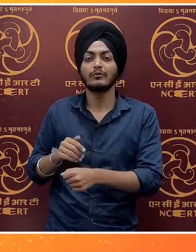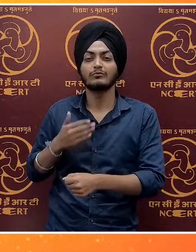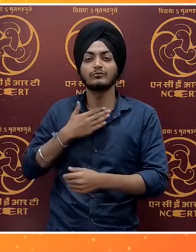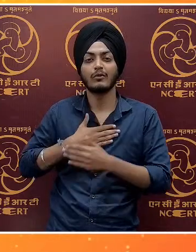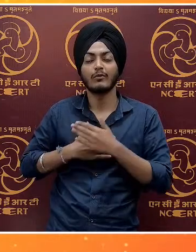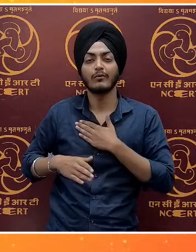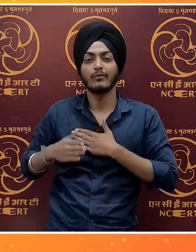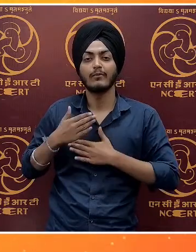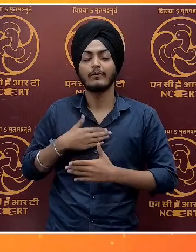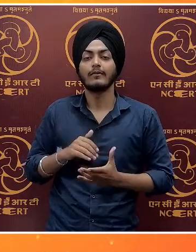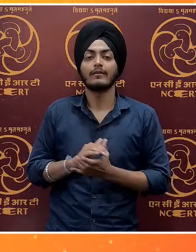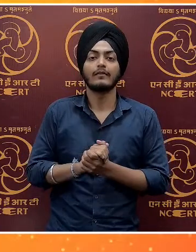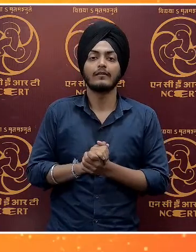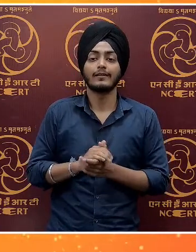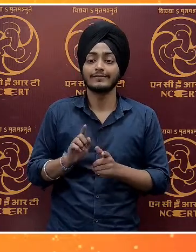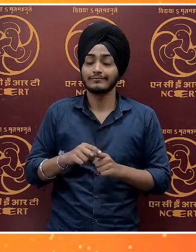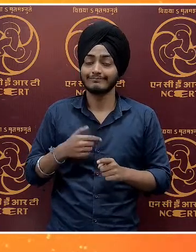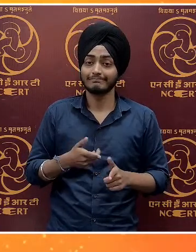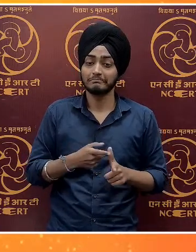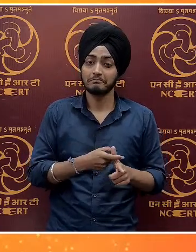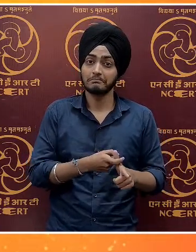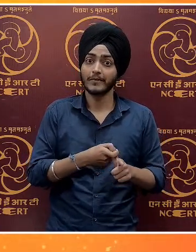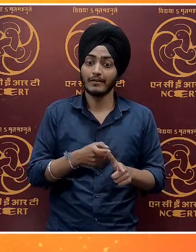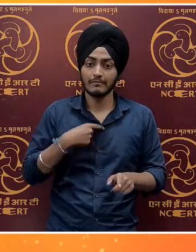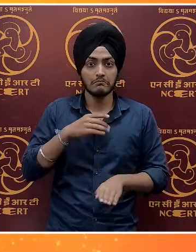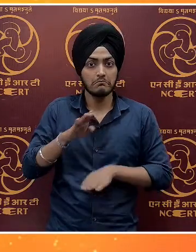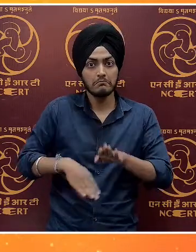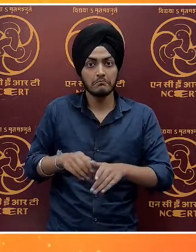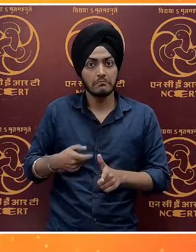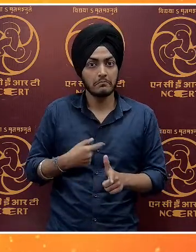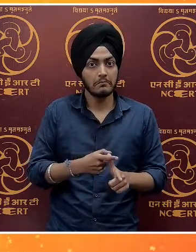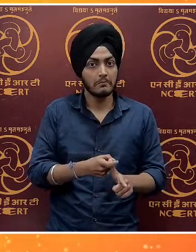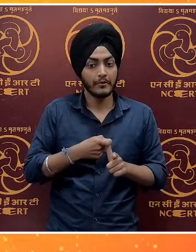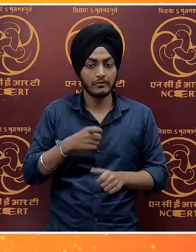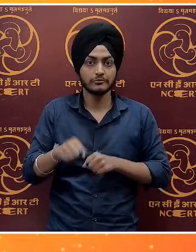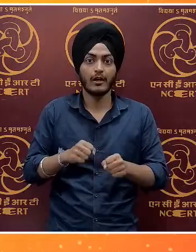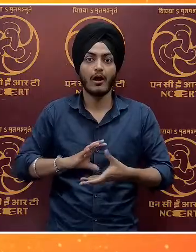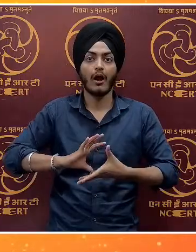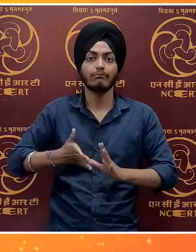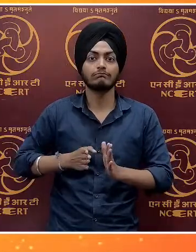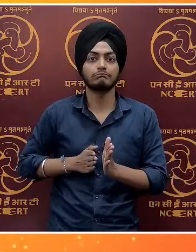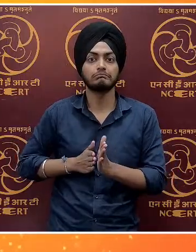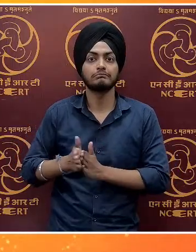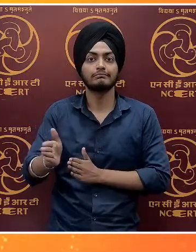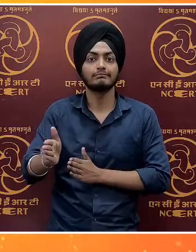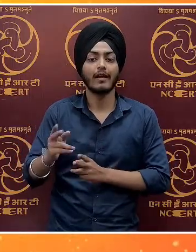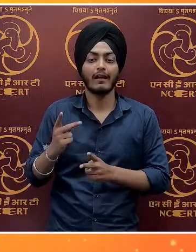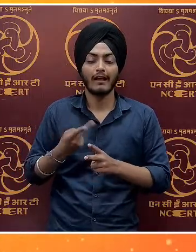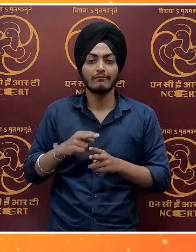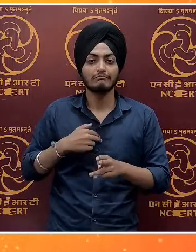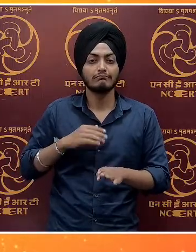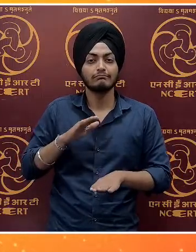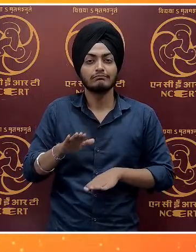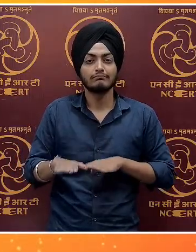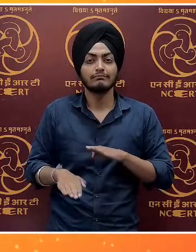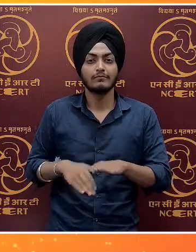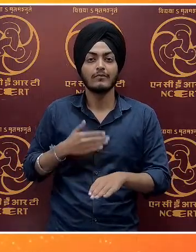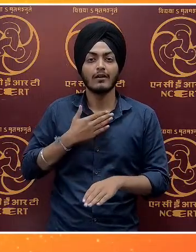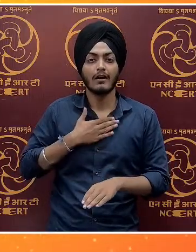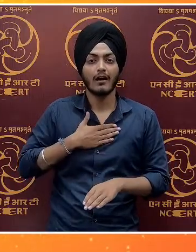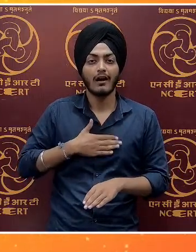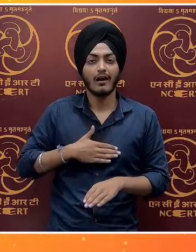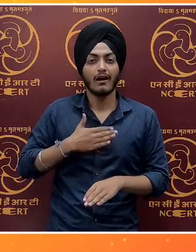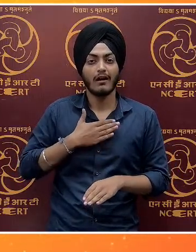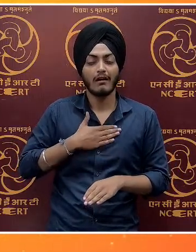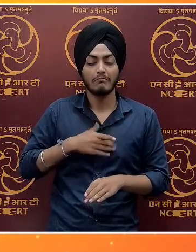It depends how speedily I'm pedaling the bicycle. Yes, how fast and how much force we